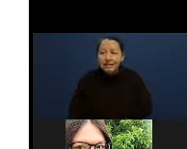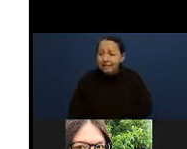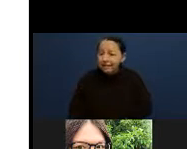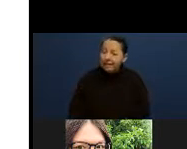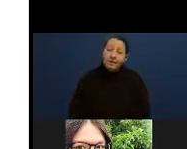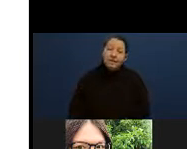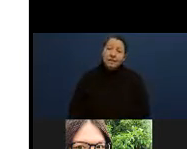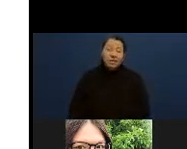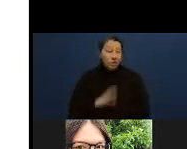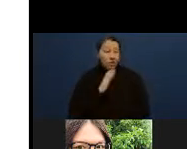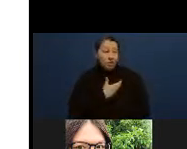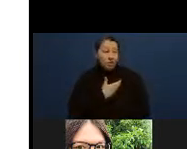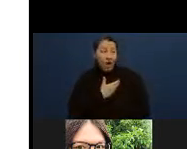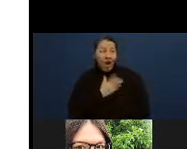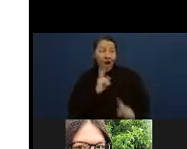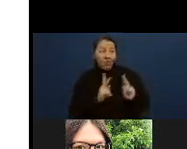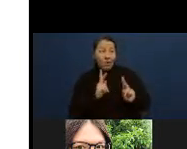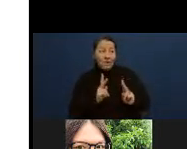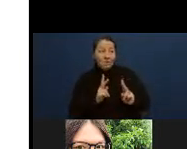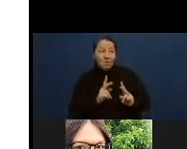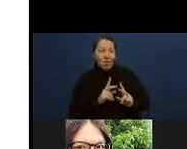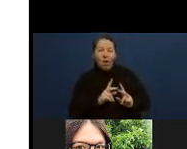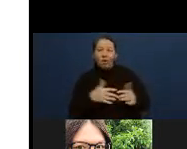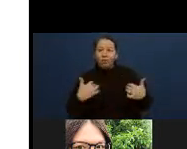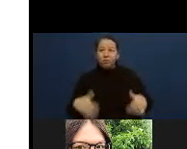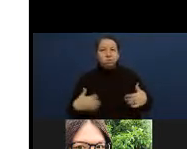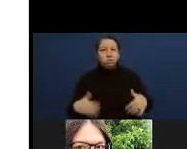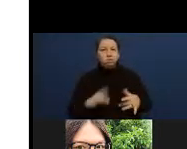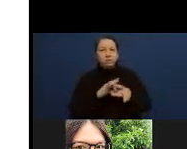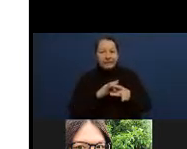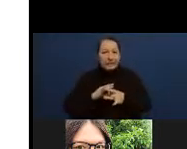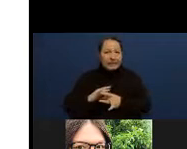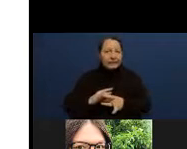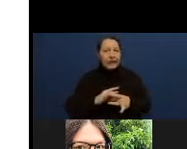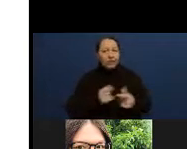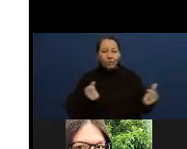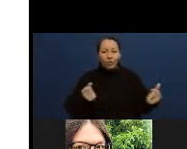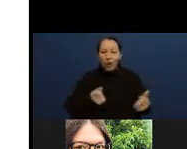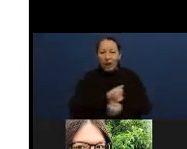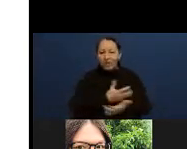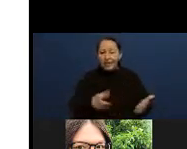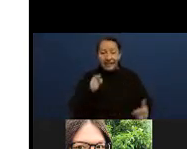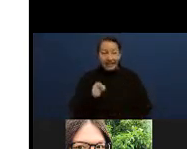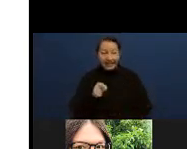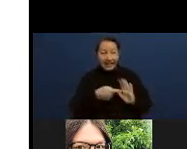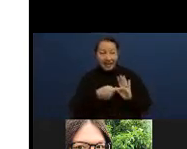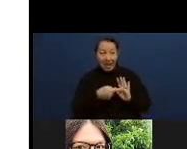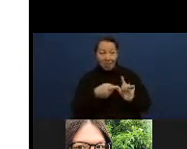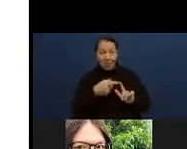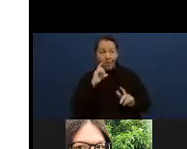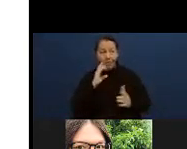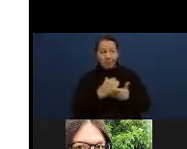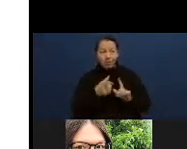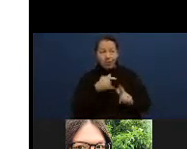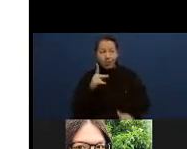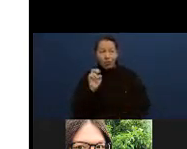So our people are just so greatly connected to everything. This is an example of the Yukon River from my grandpa's house. And